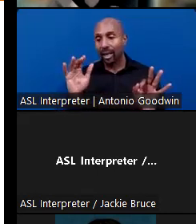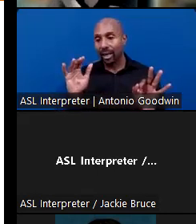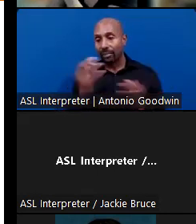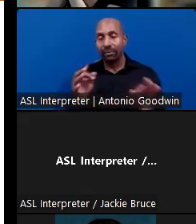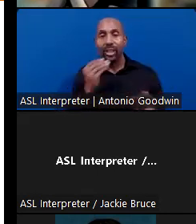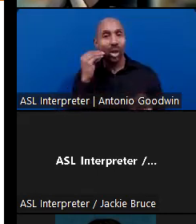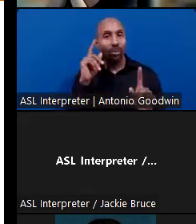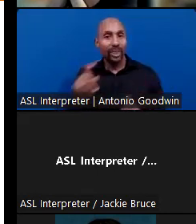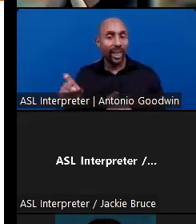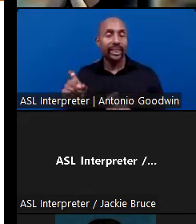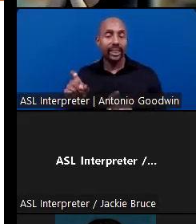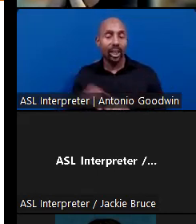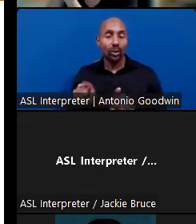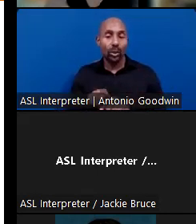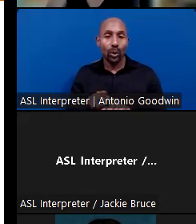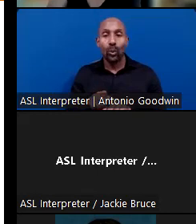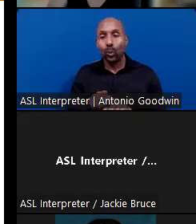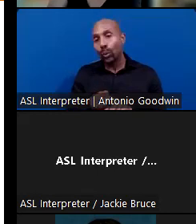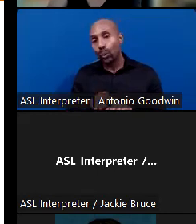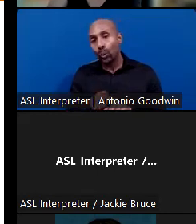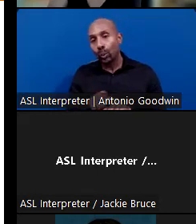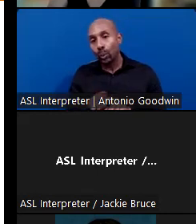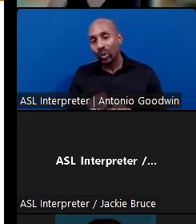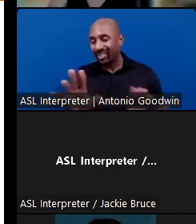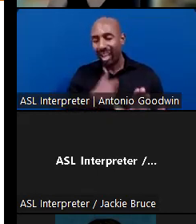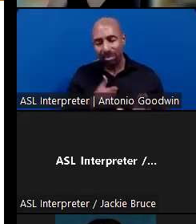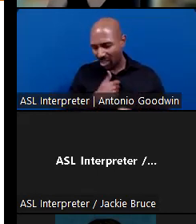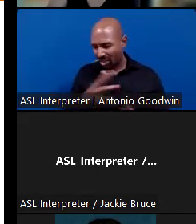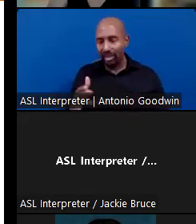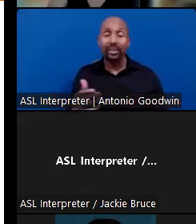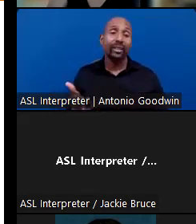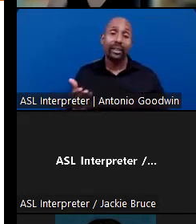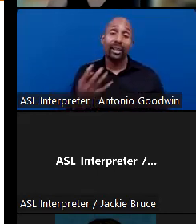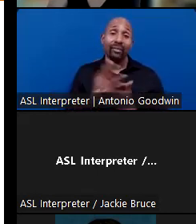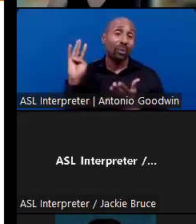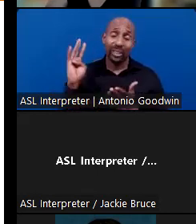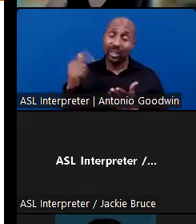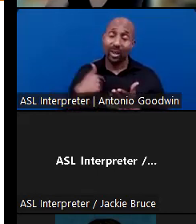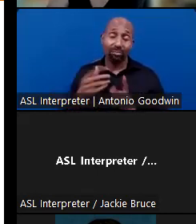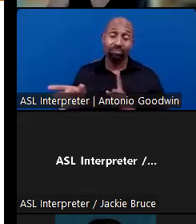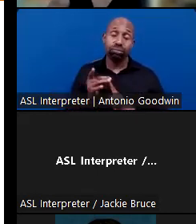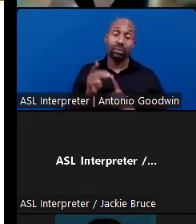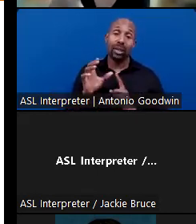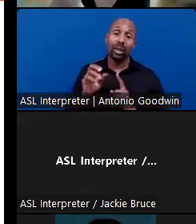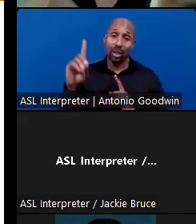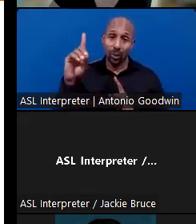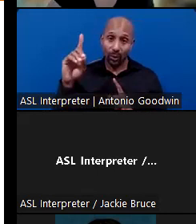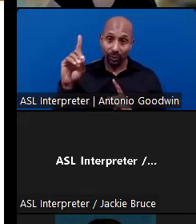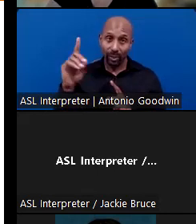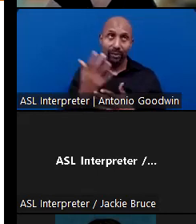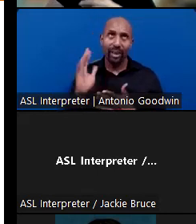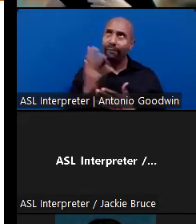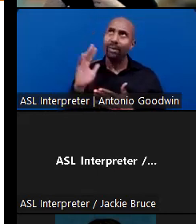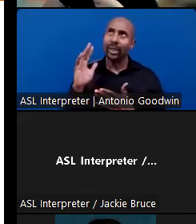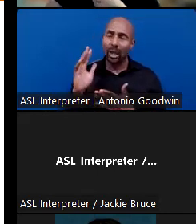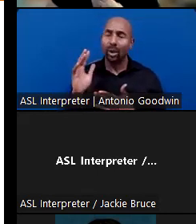home tests with your. I'm sorry, y'all. I had COVID 4 weeks ago, and or 5 weeks ago or